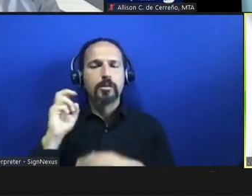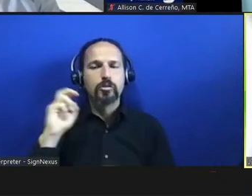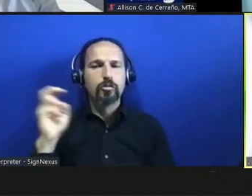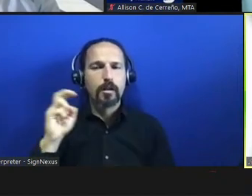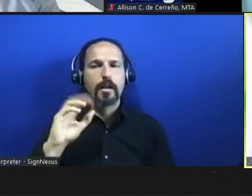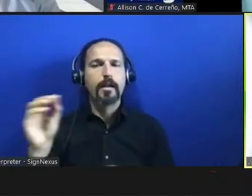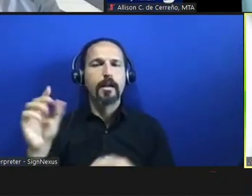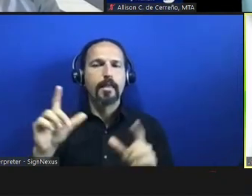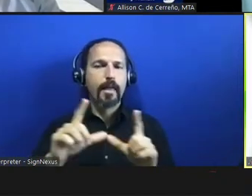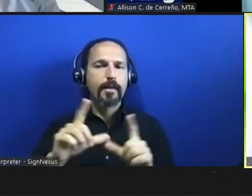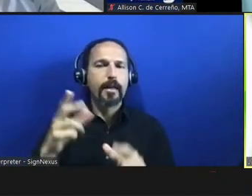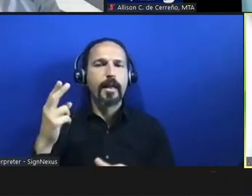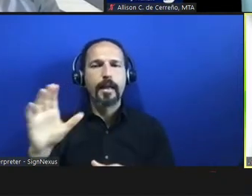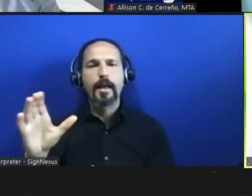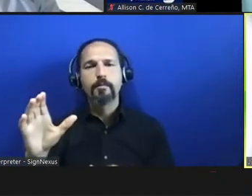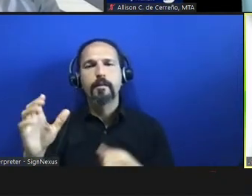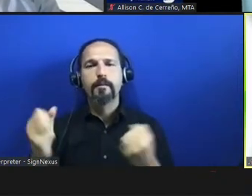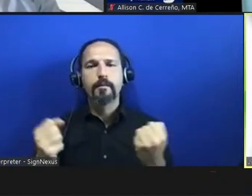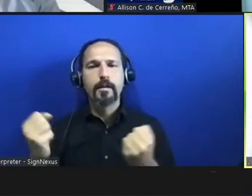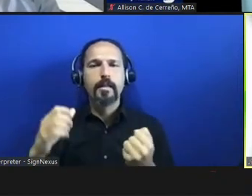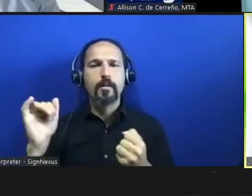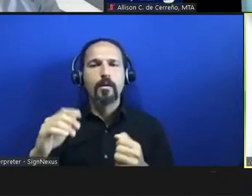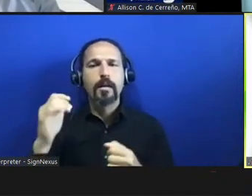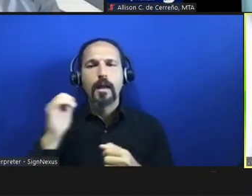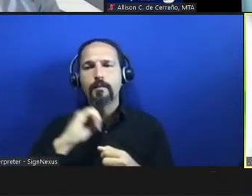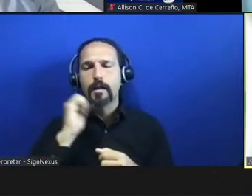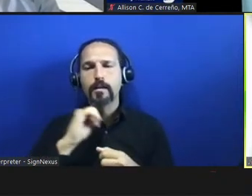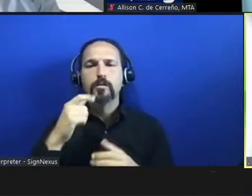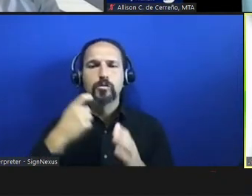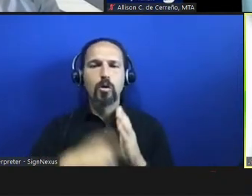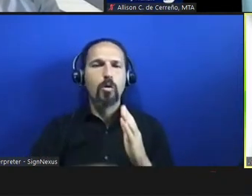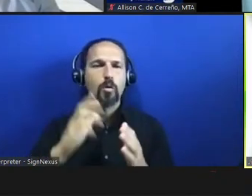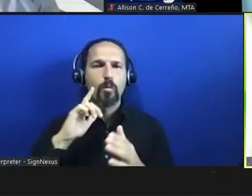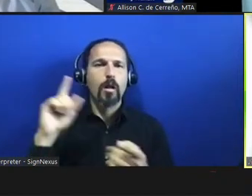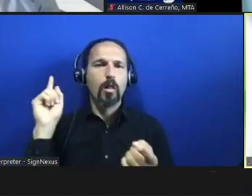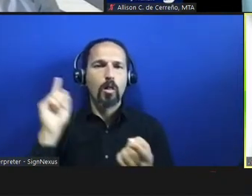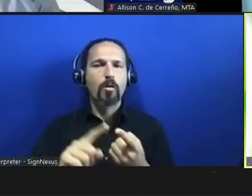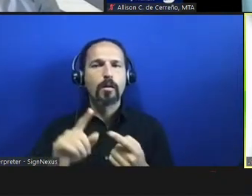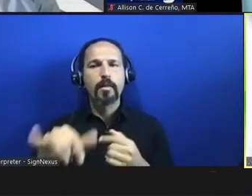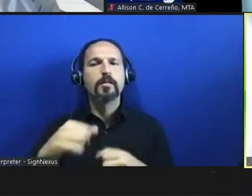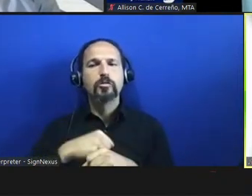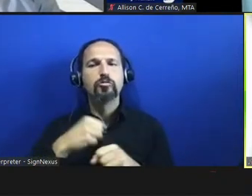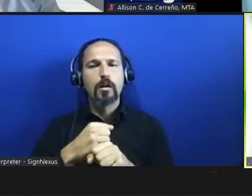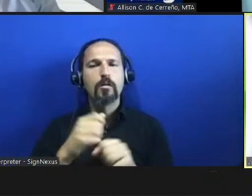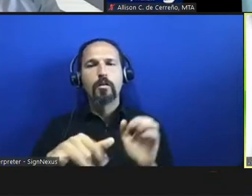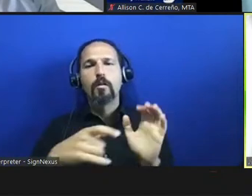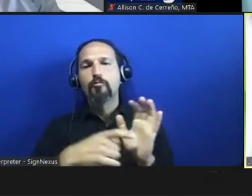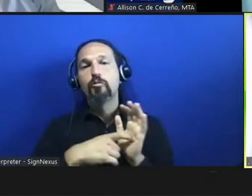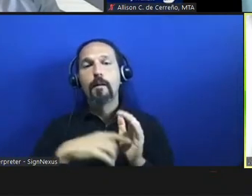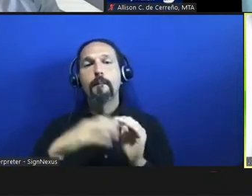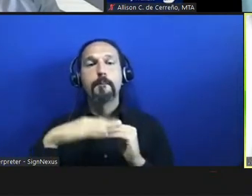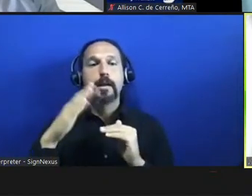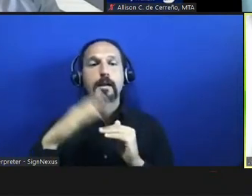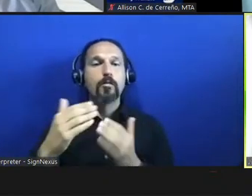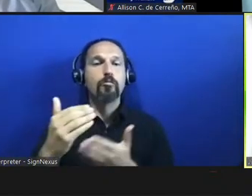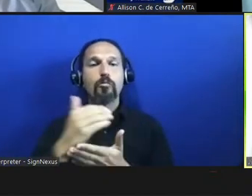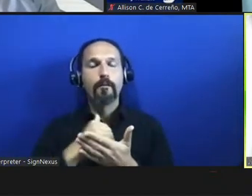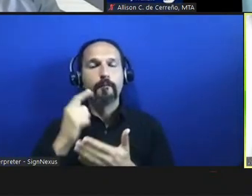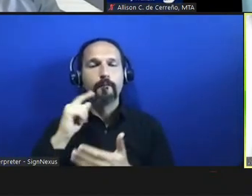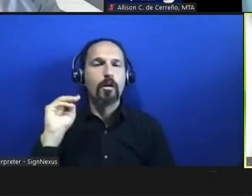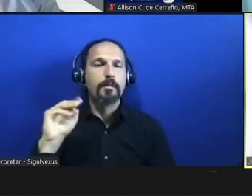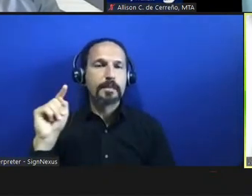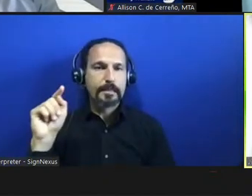ADA handicapped Vehicles which will keep the daily toll cost lower while generating the required minimum revenue for the MTA